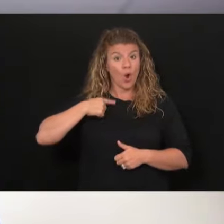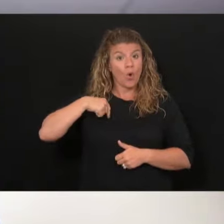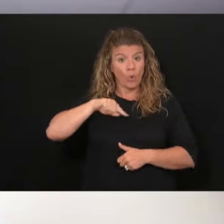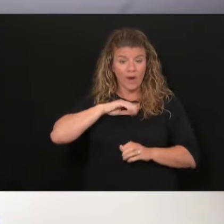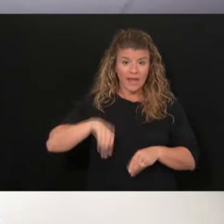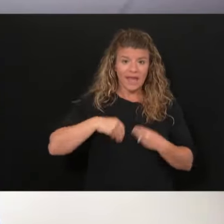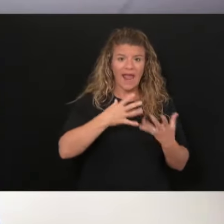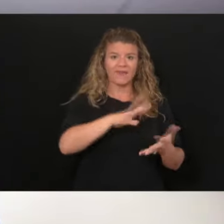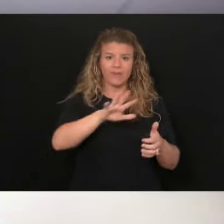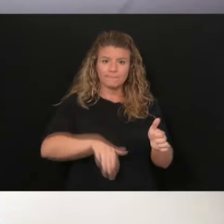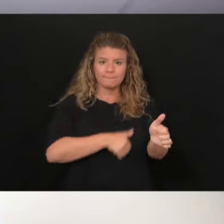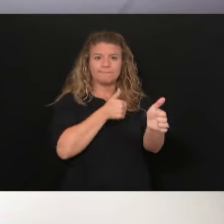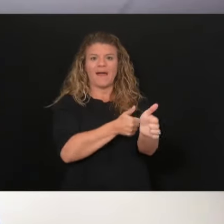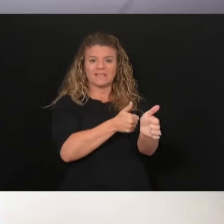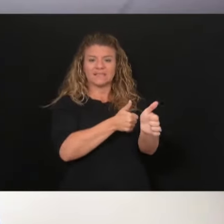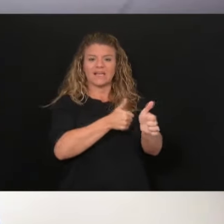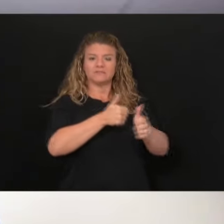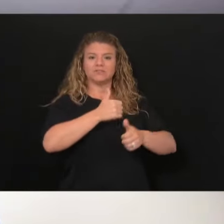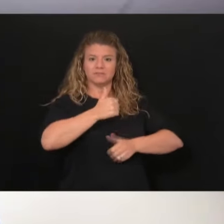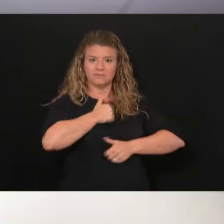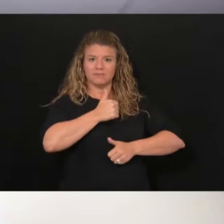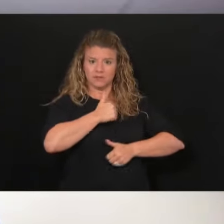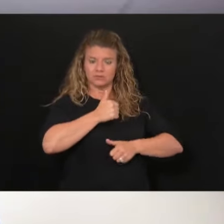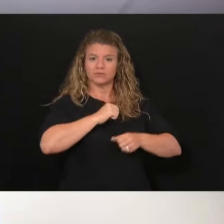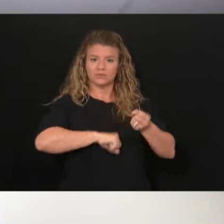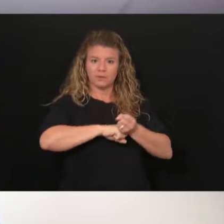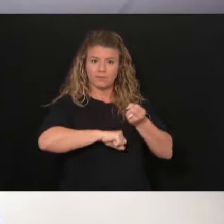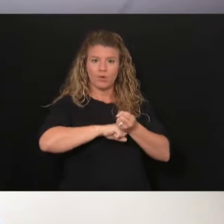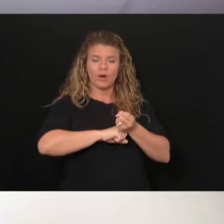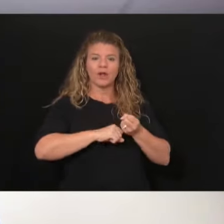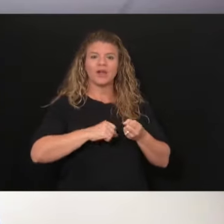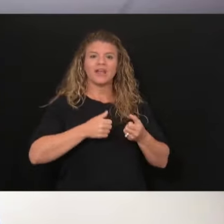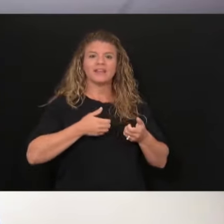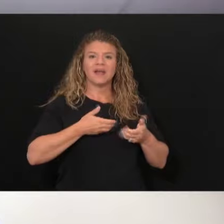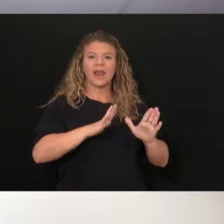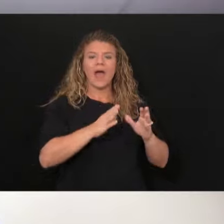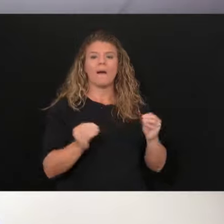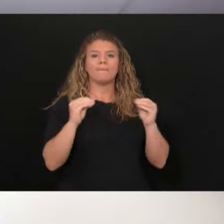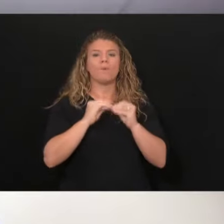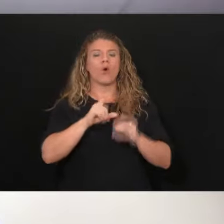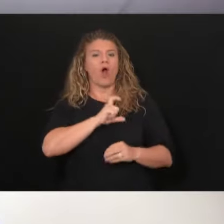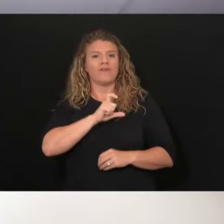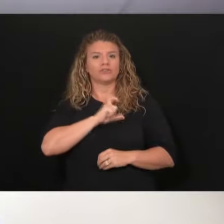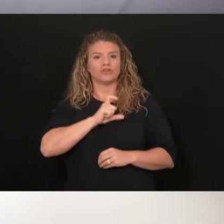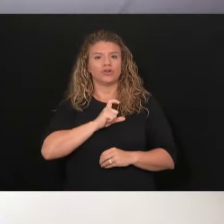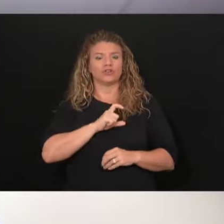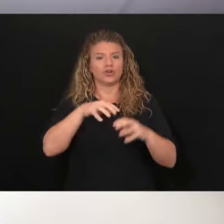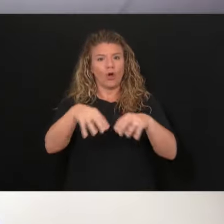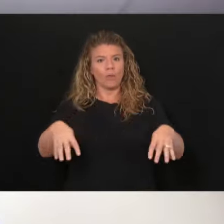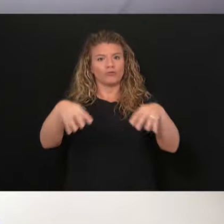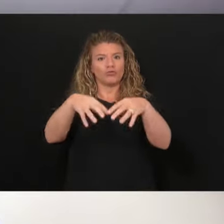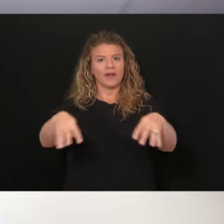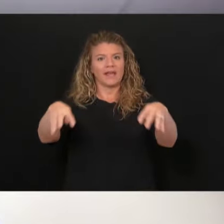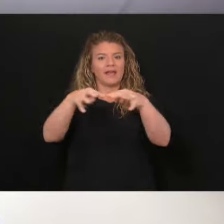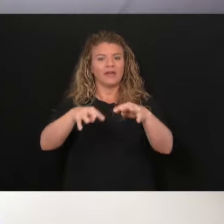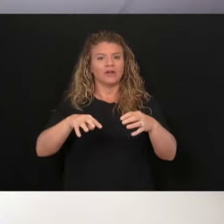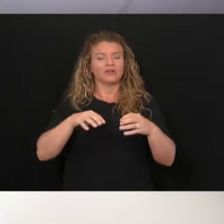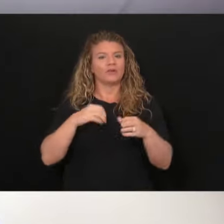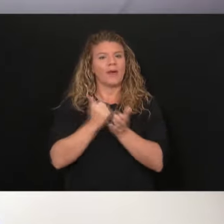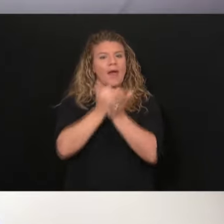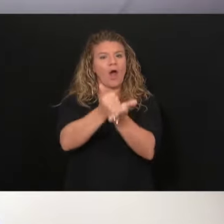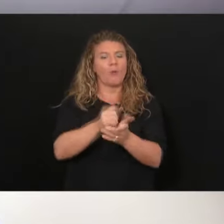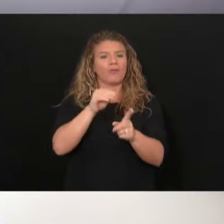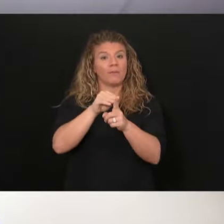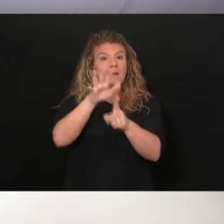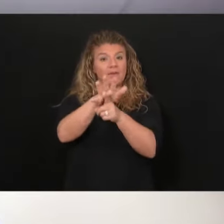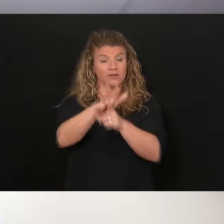support, logistics and other support to allow more officers to get out on the street to engage with population. And I think